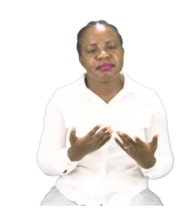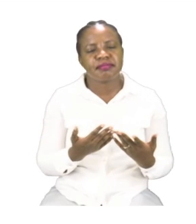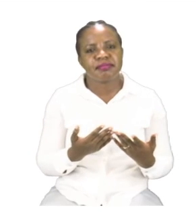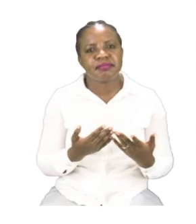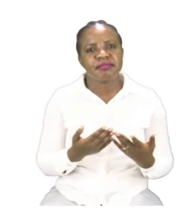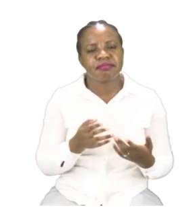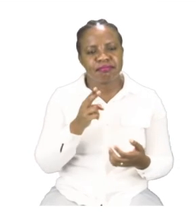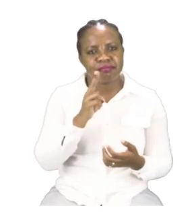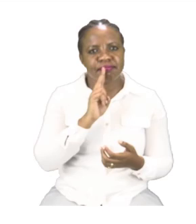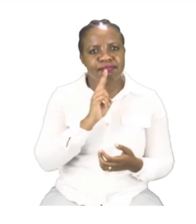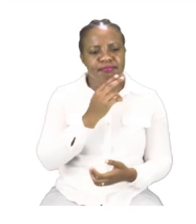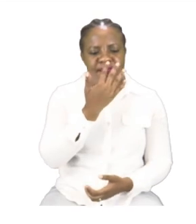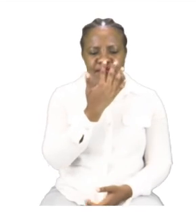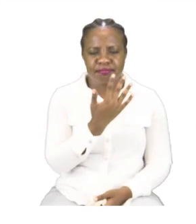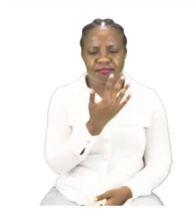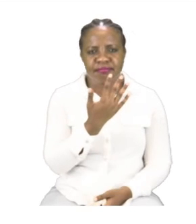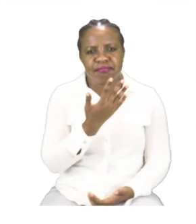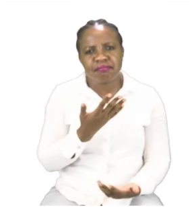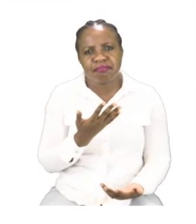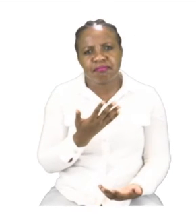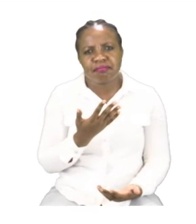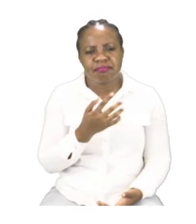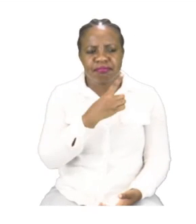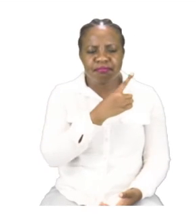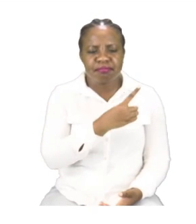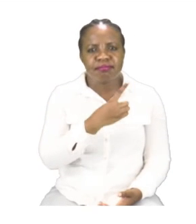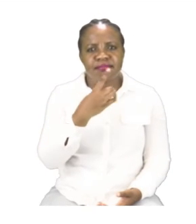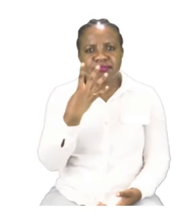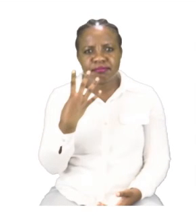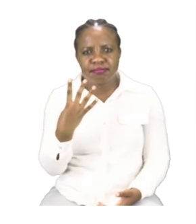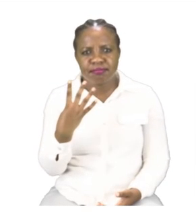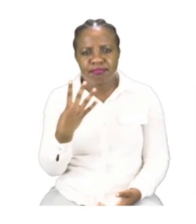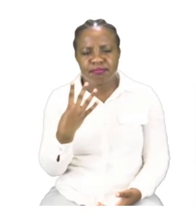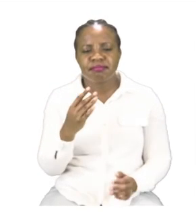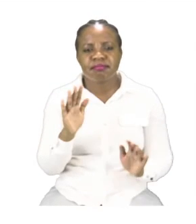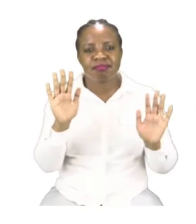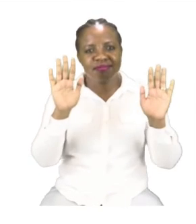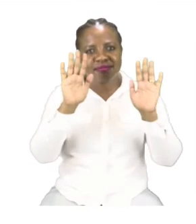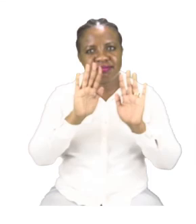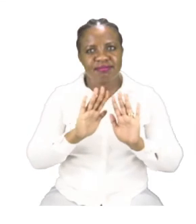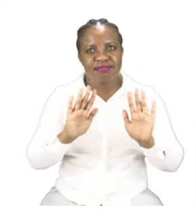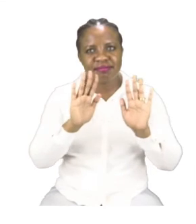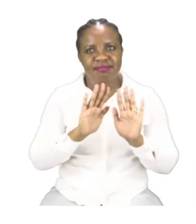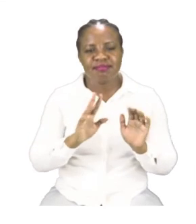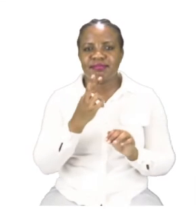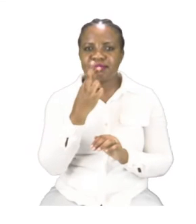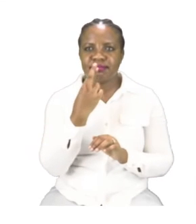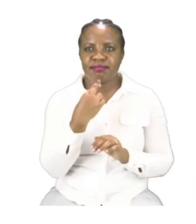is 5 or 14, that means you're going to color it